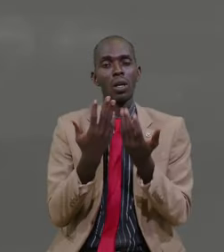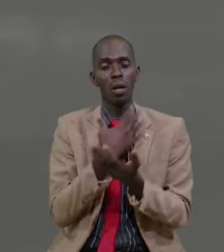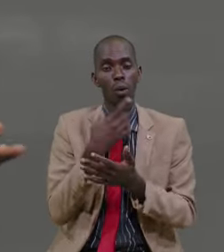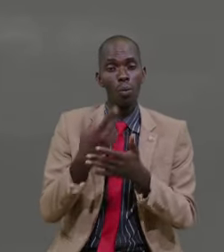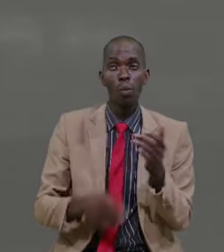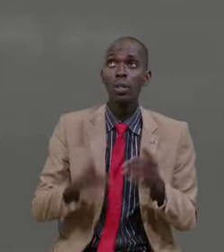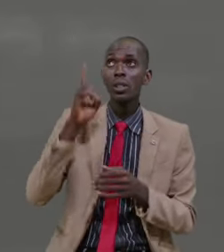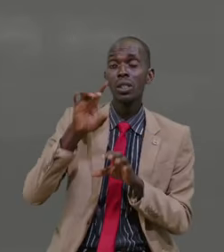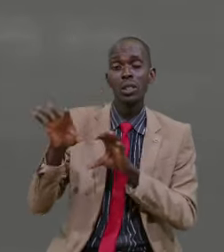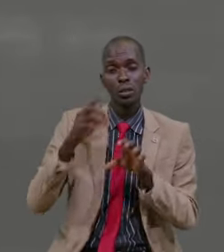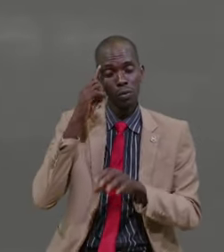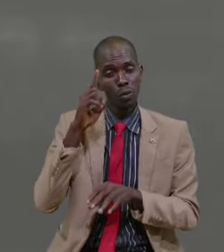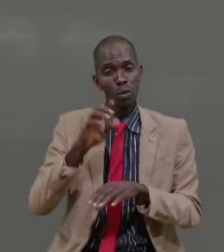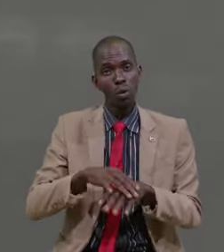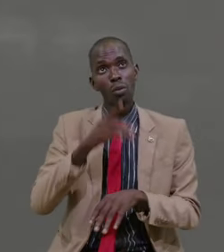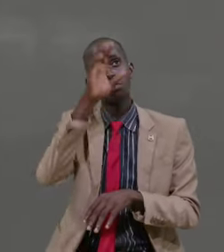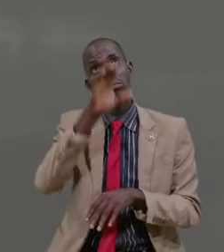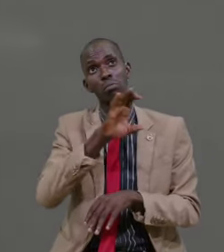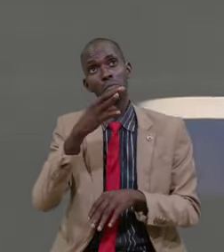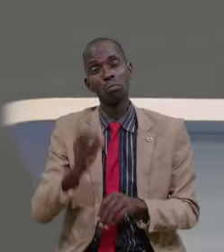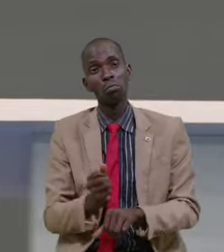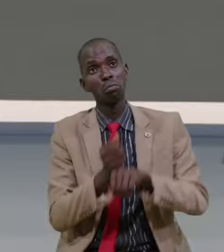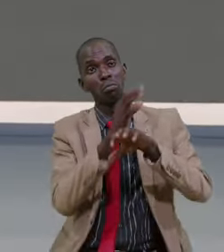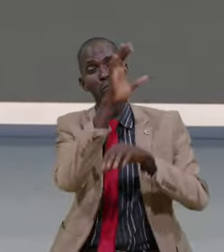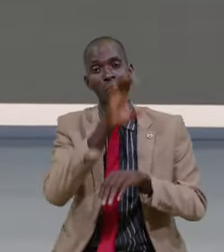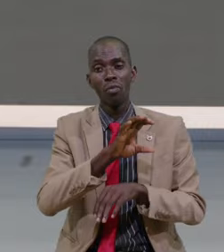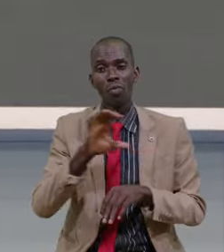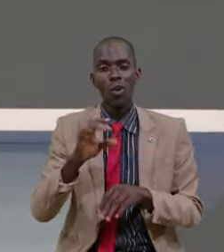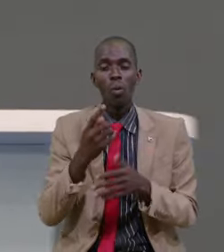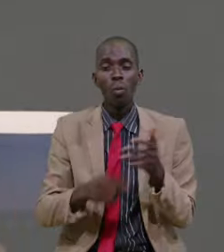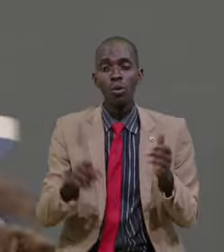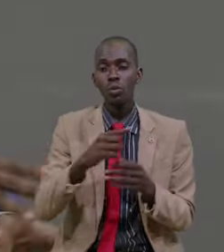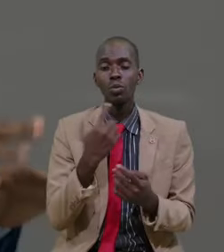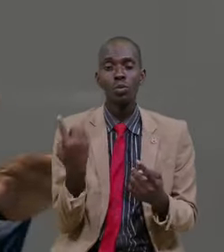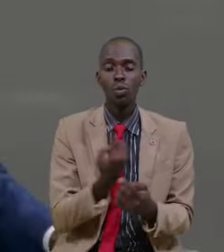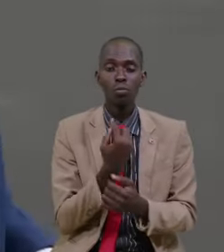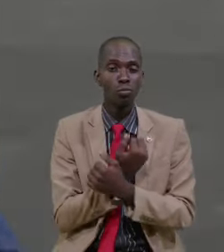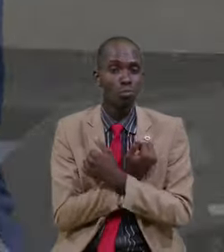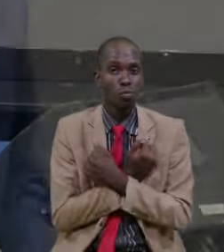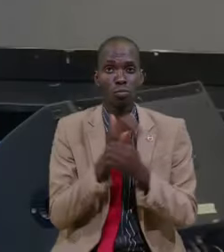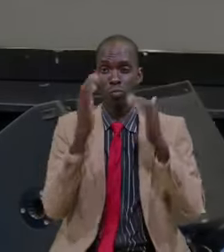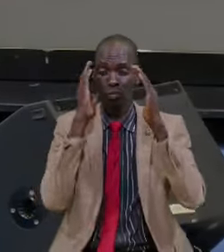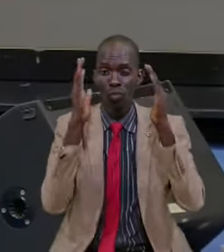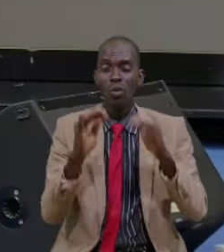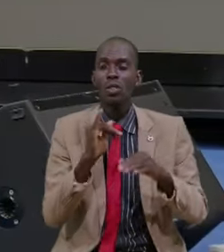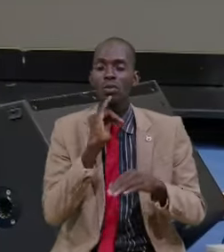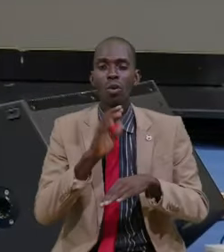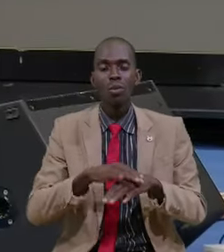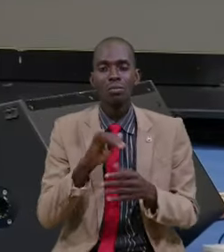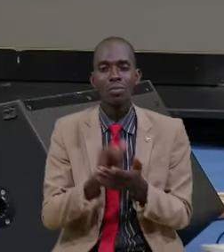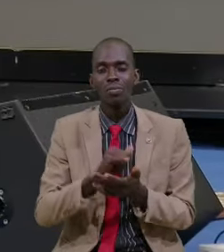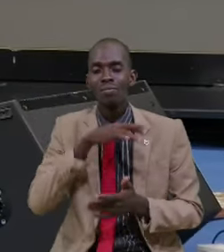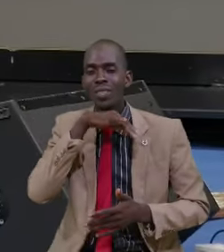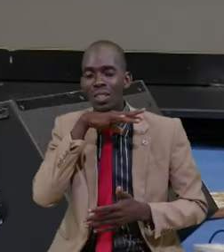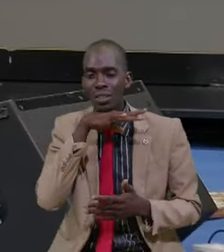cross of Calvary. All you can think about is pornography. Pornography, those dirty, dirty things you're